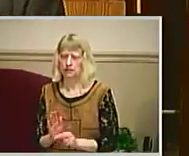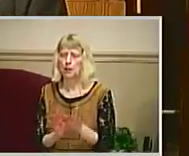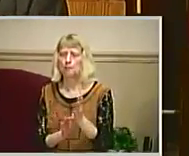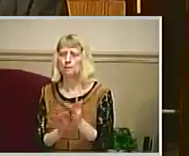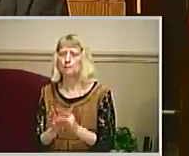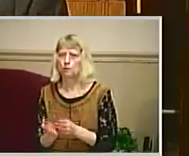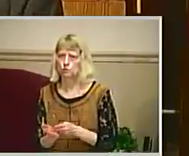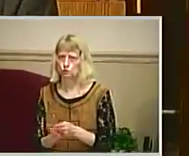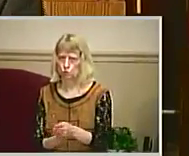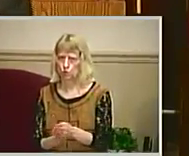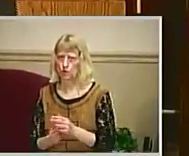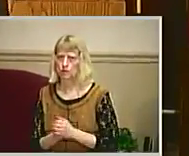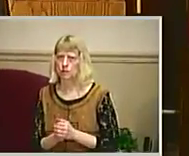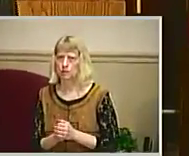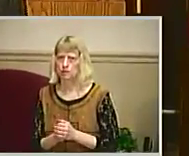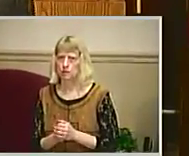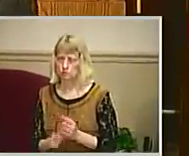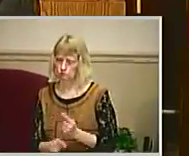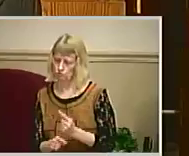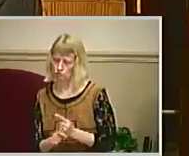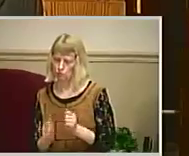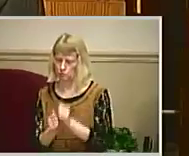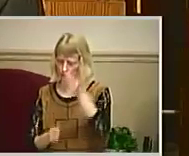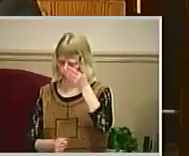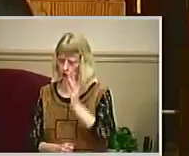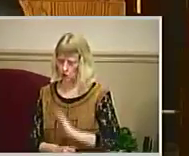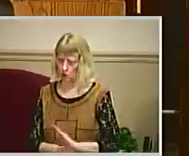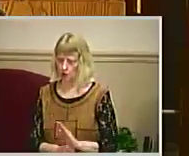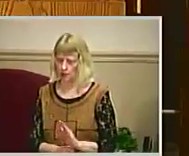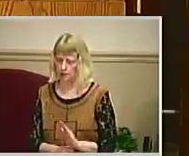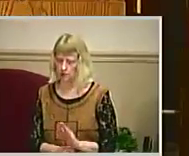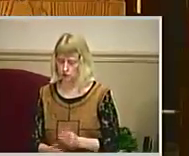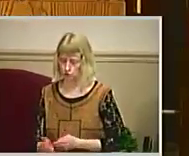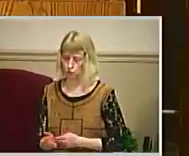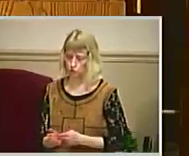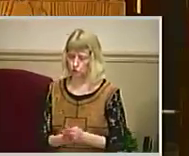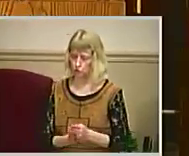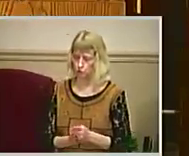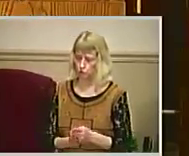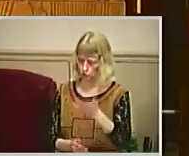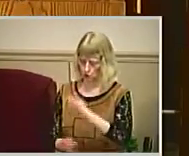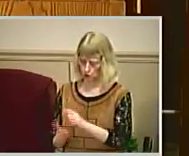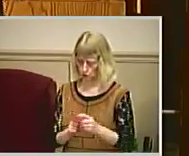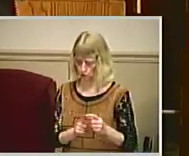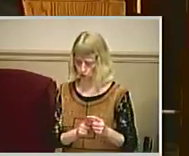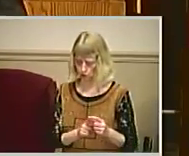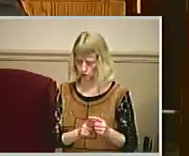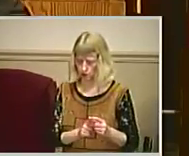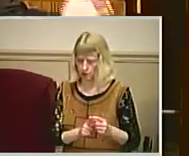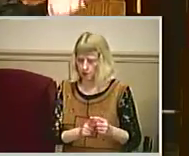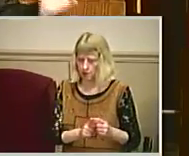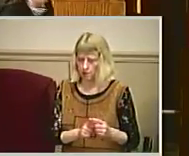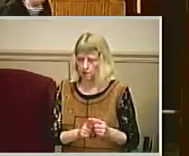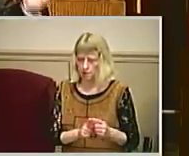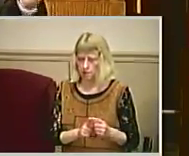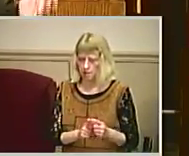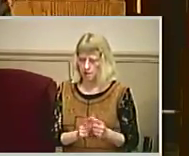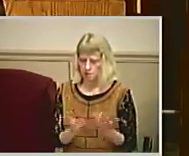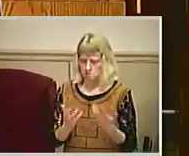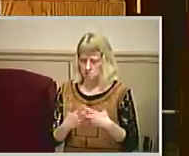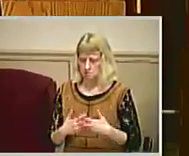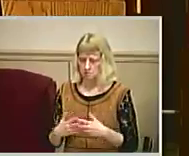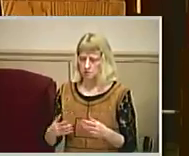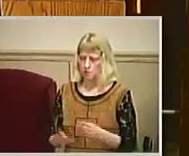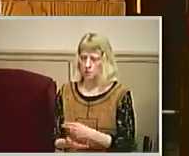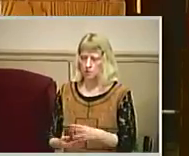biblical truth. It is that which is right with God. It is that which is true to the Word of God. It is that which is in compliance with the leading